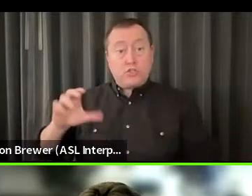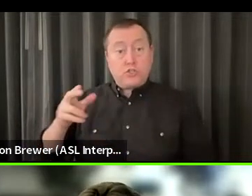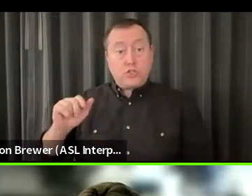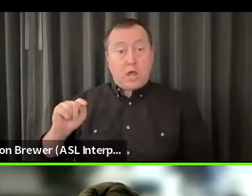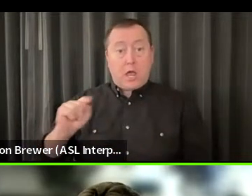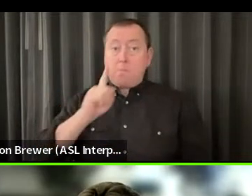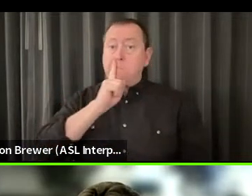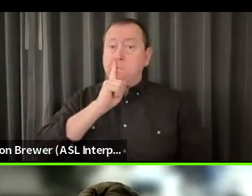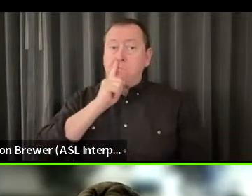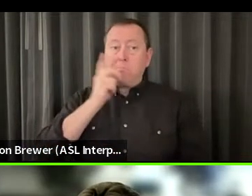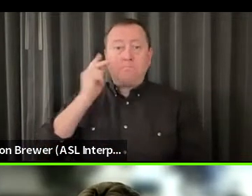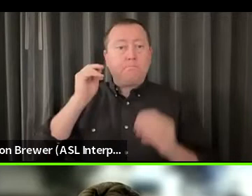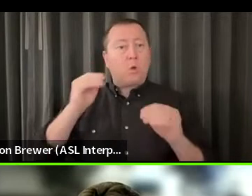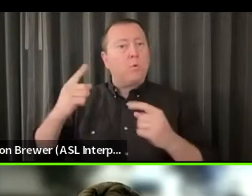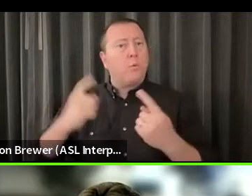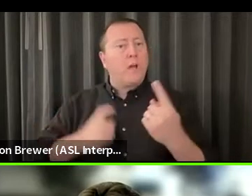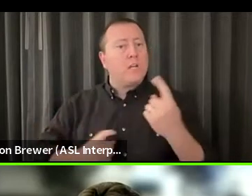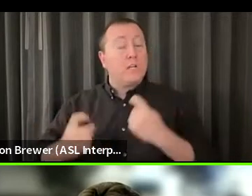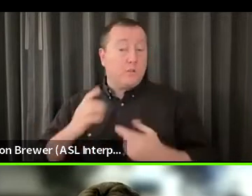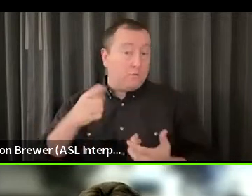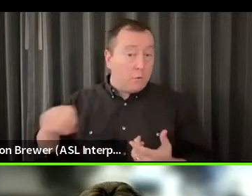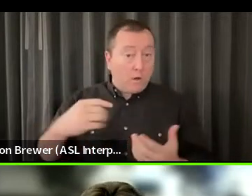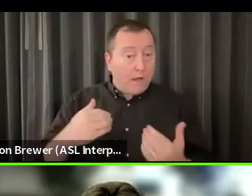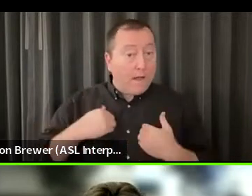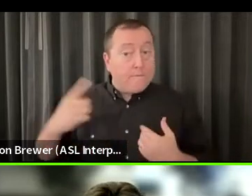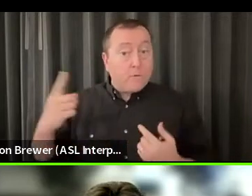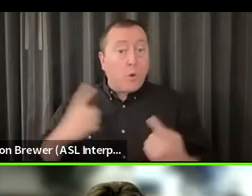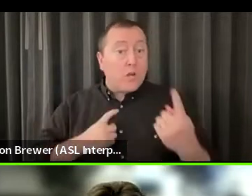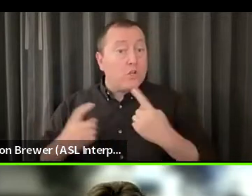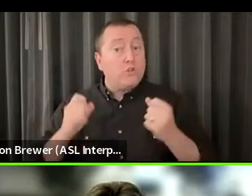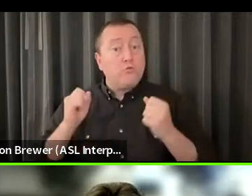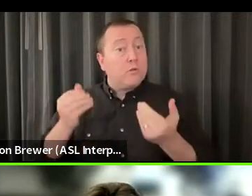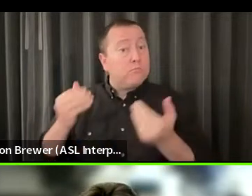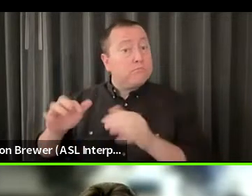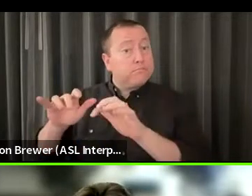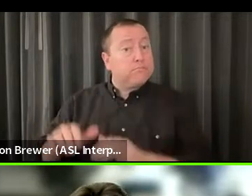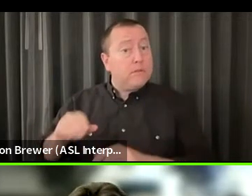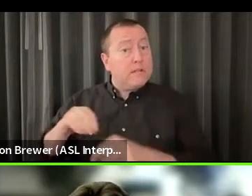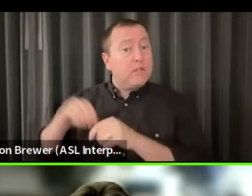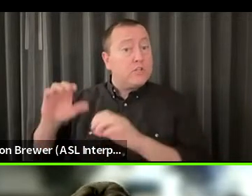want to post those in the chat, we can go through those.